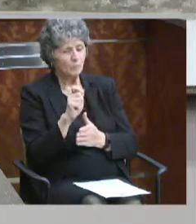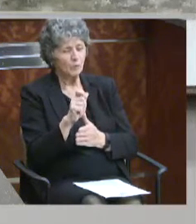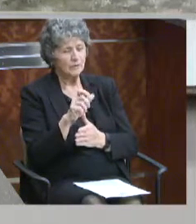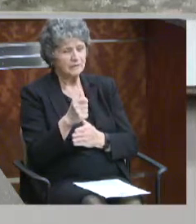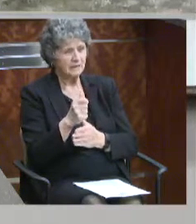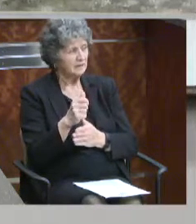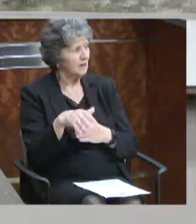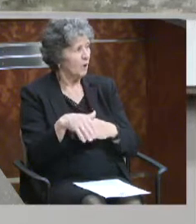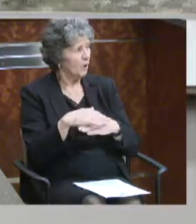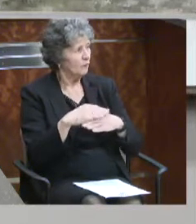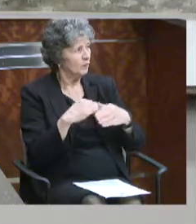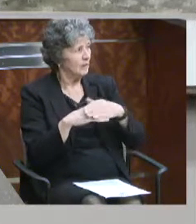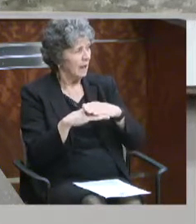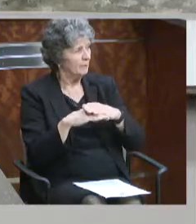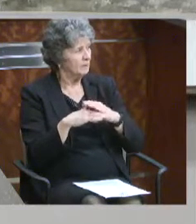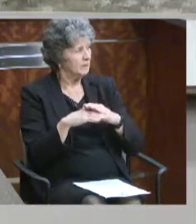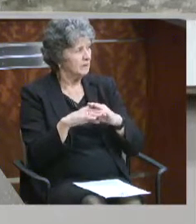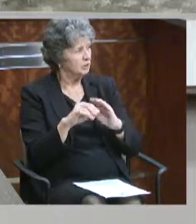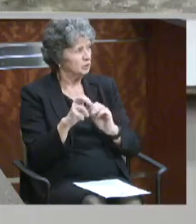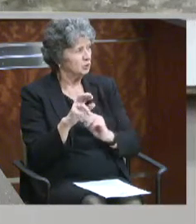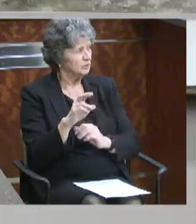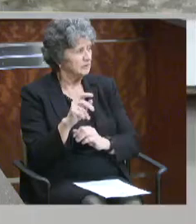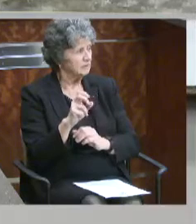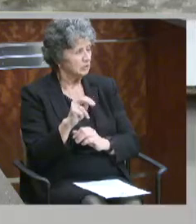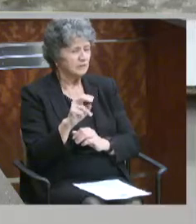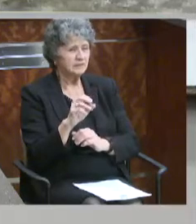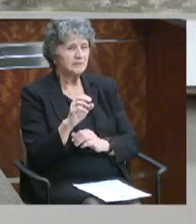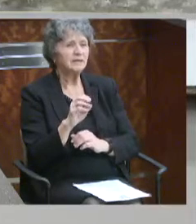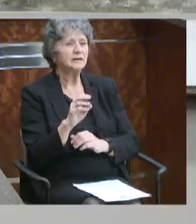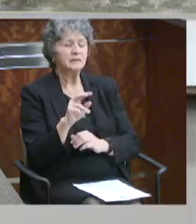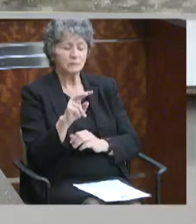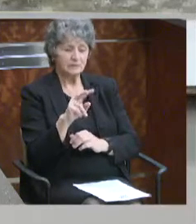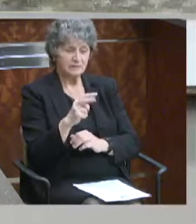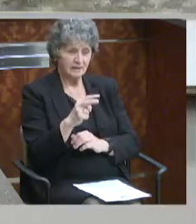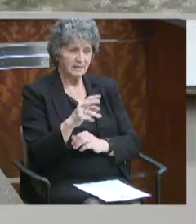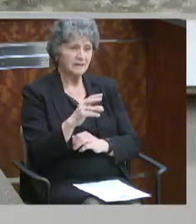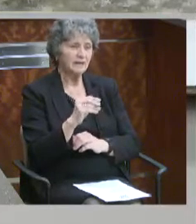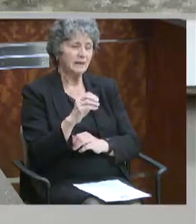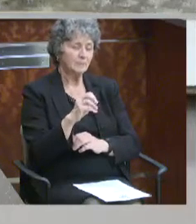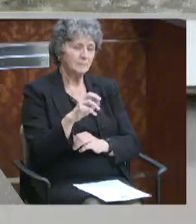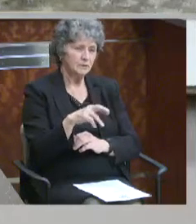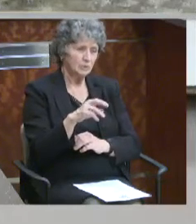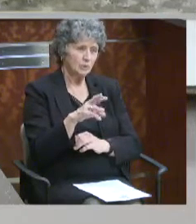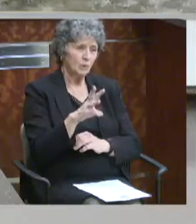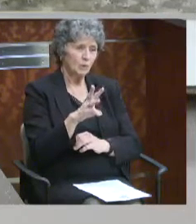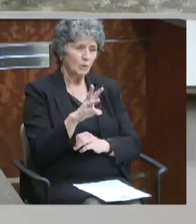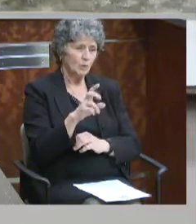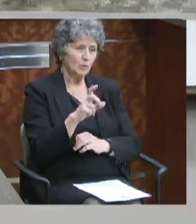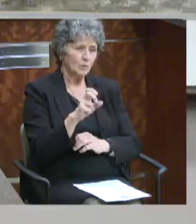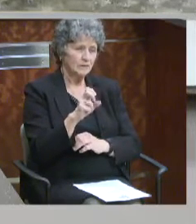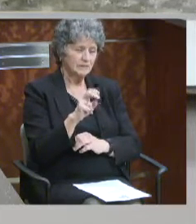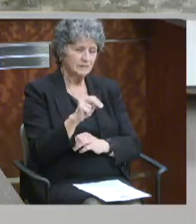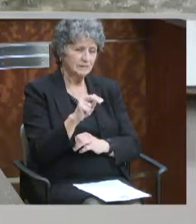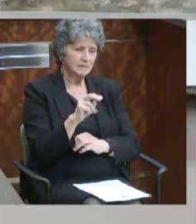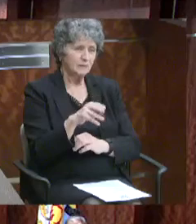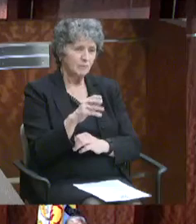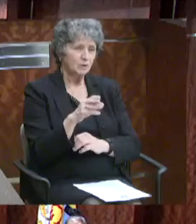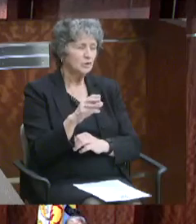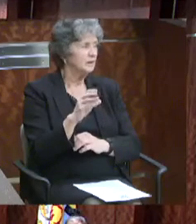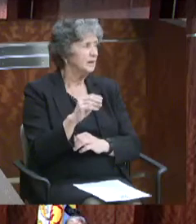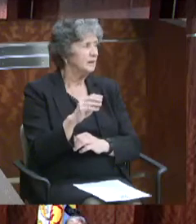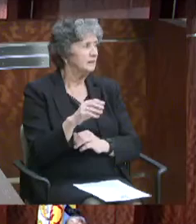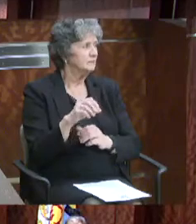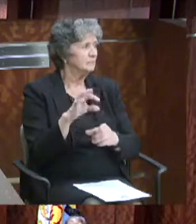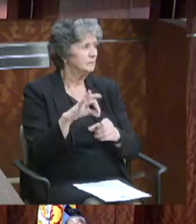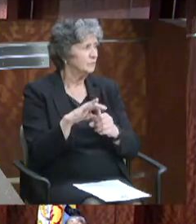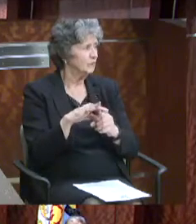Overlapping Jurisdictions. Mr. Kish second, Mr. Wilson's motion, Mr. Welford voted yes, and Chairwoman